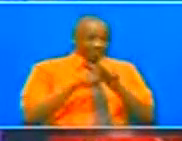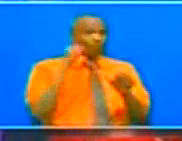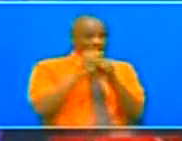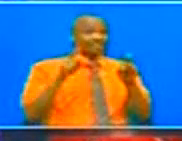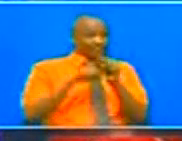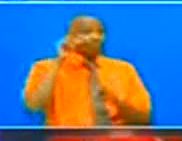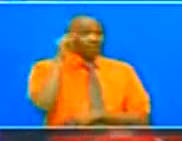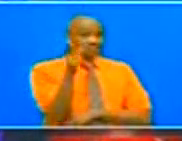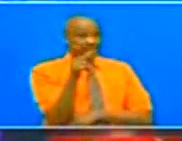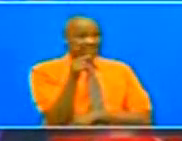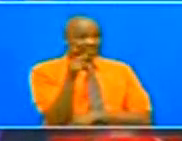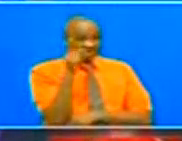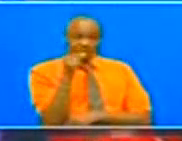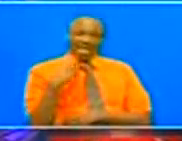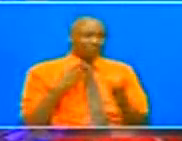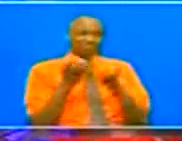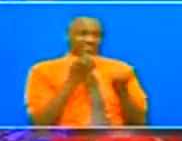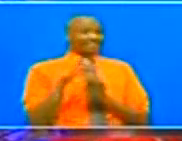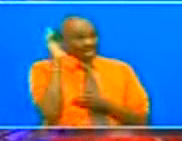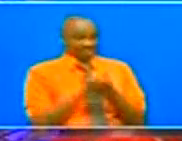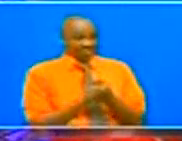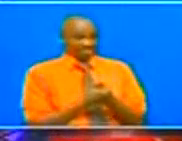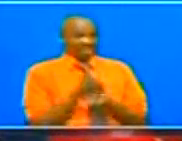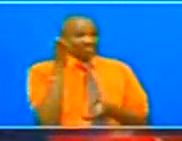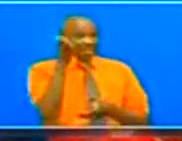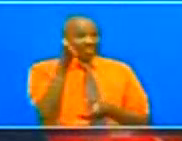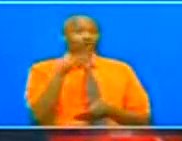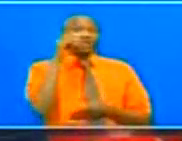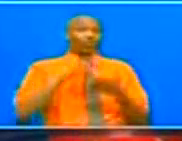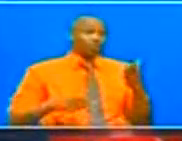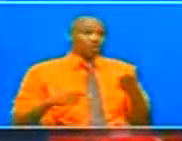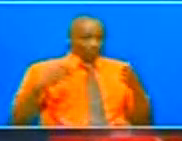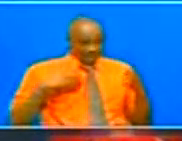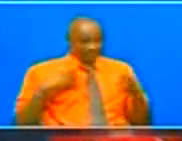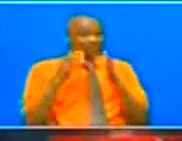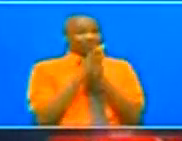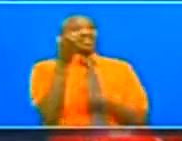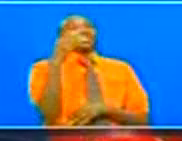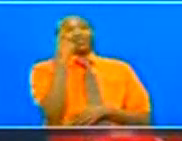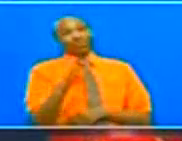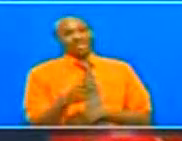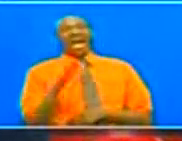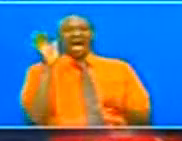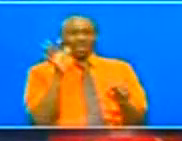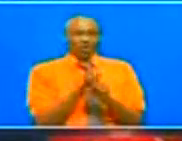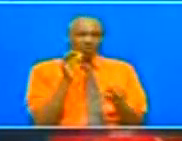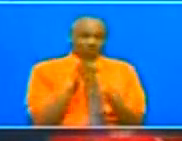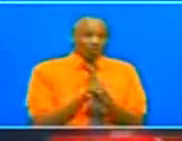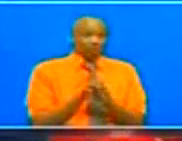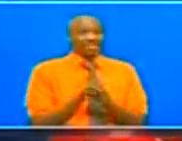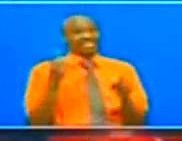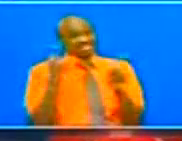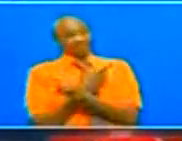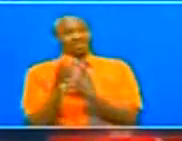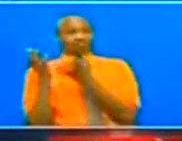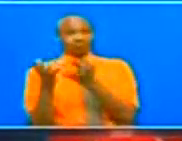the sugar and all any other goods come. And that's why you find the other common narrative is that there's a lot of contraband goods